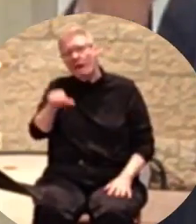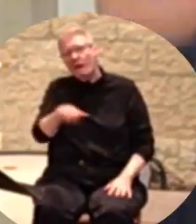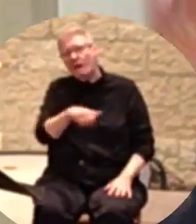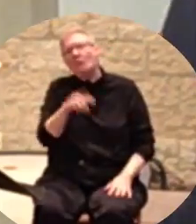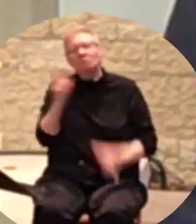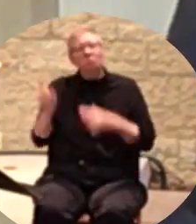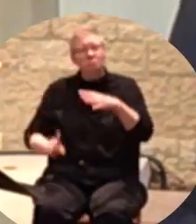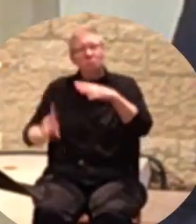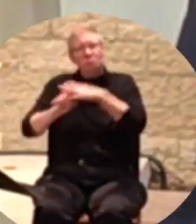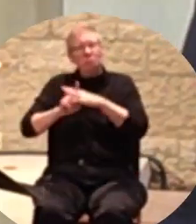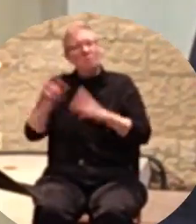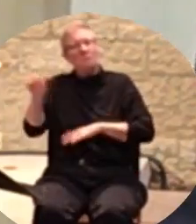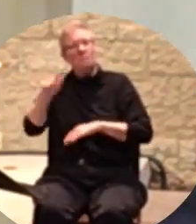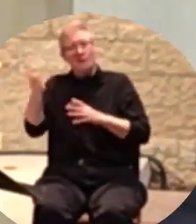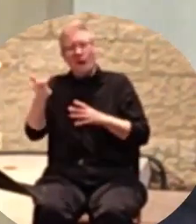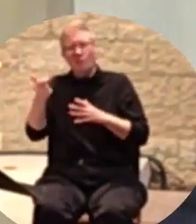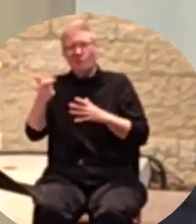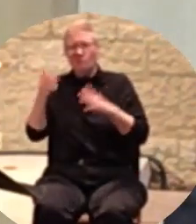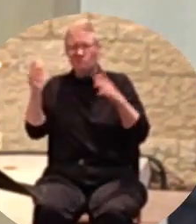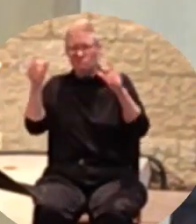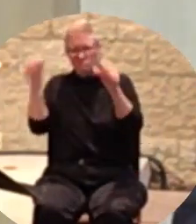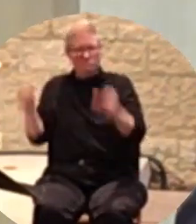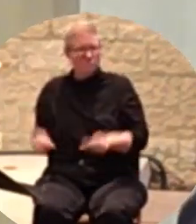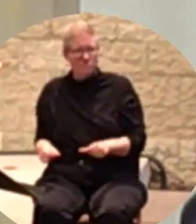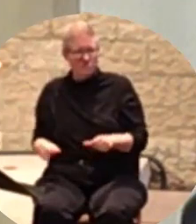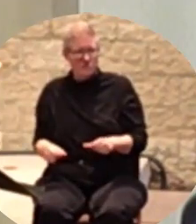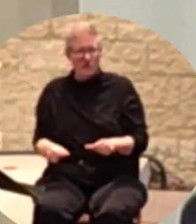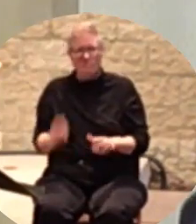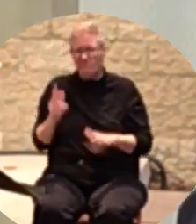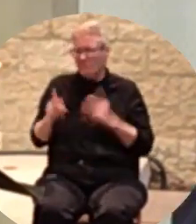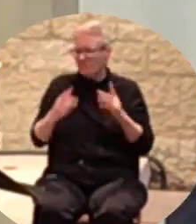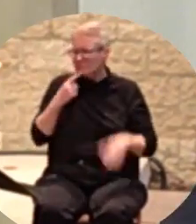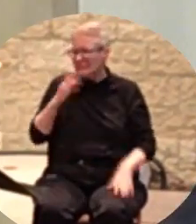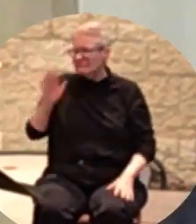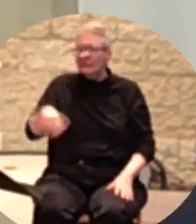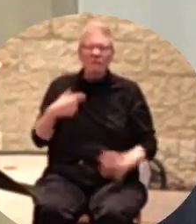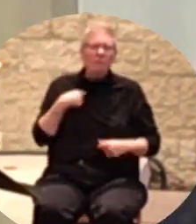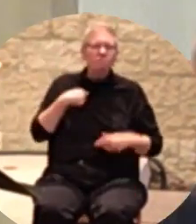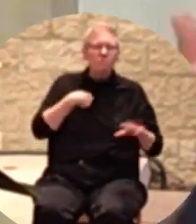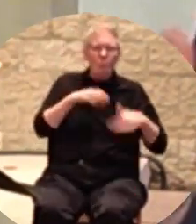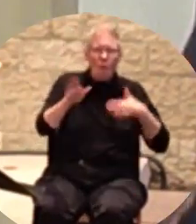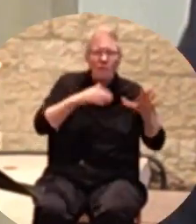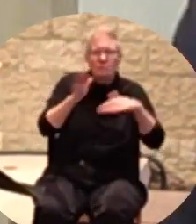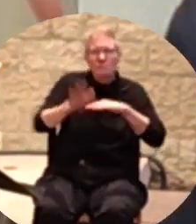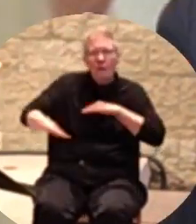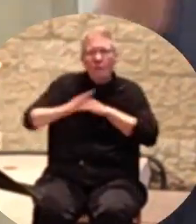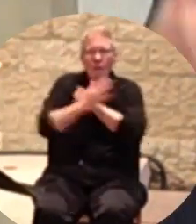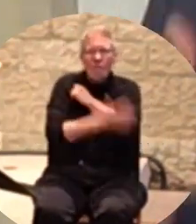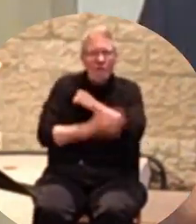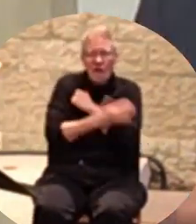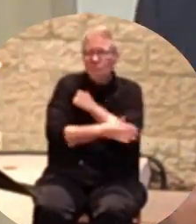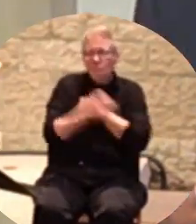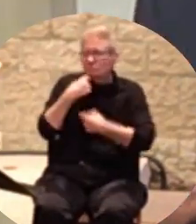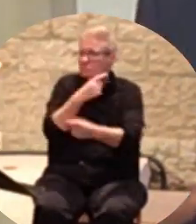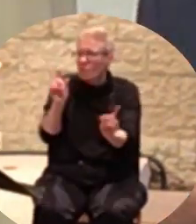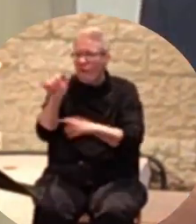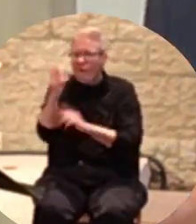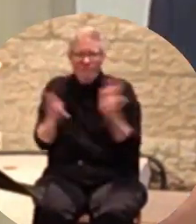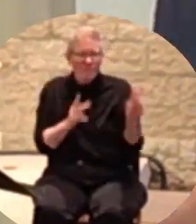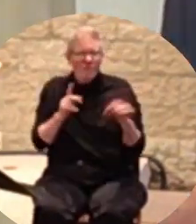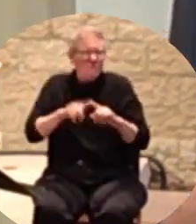another form or two, as they were walking into the country, and they went back and told the rest, but they did not believe him." And it goes all the way on to